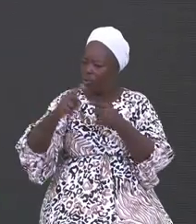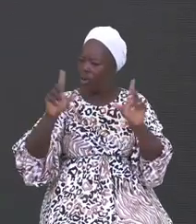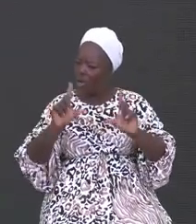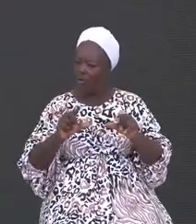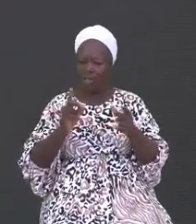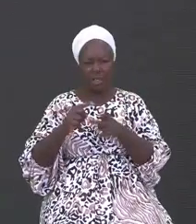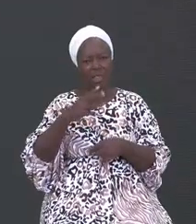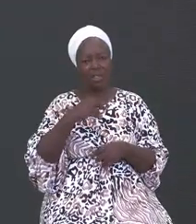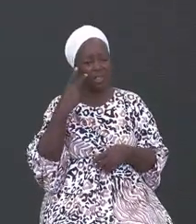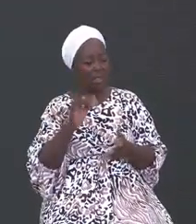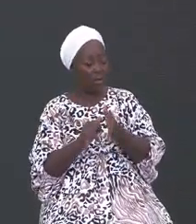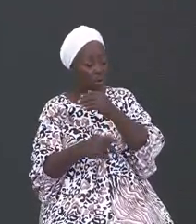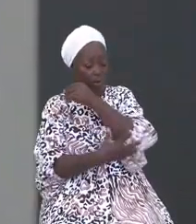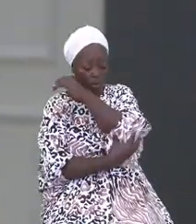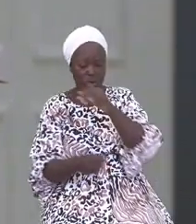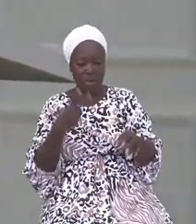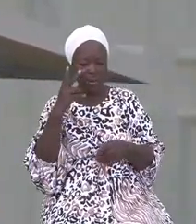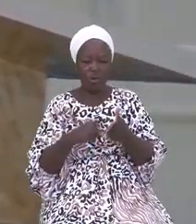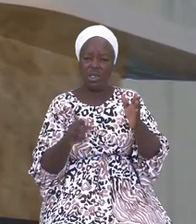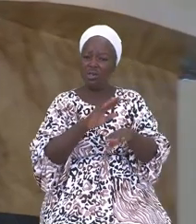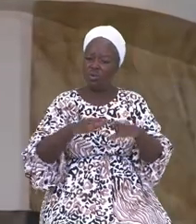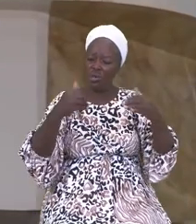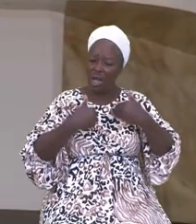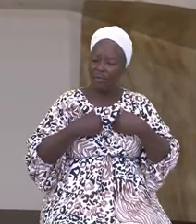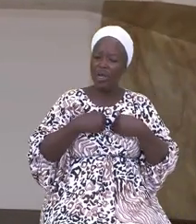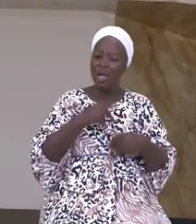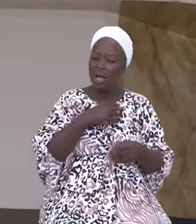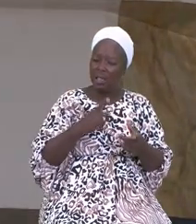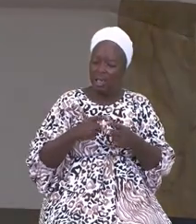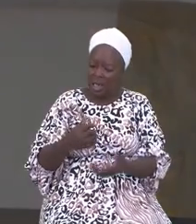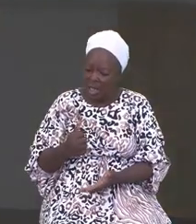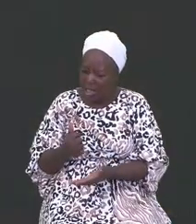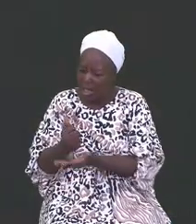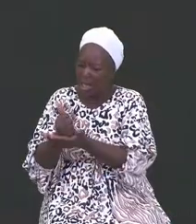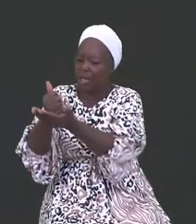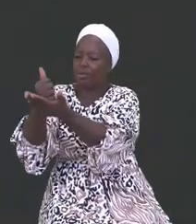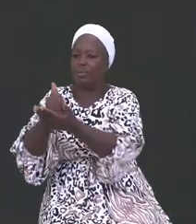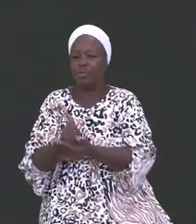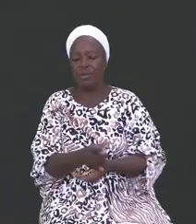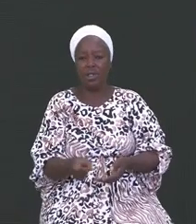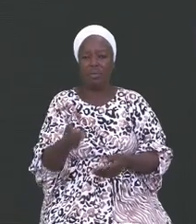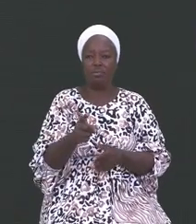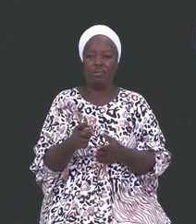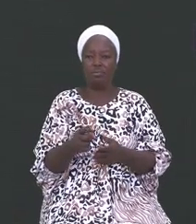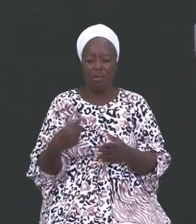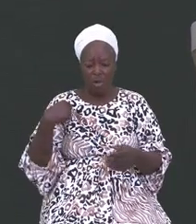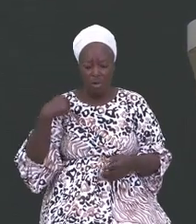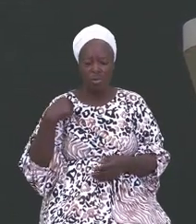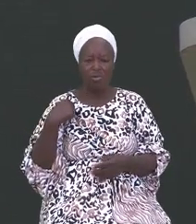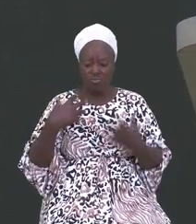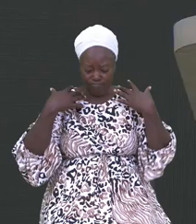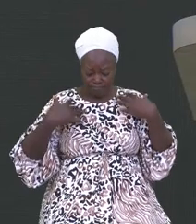what you have, and look at what they don't have. Help them, clothe them,